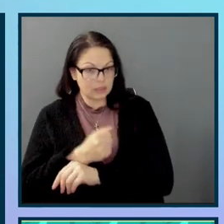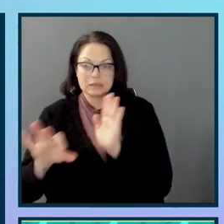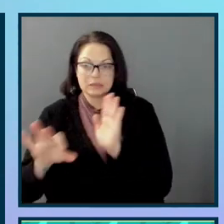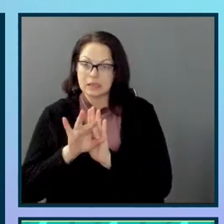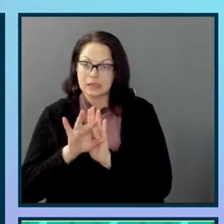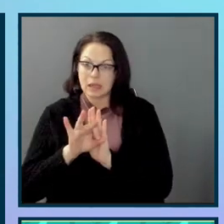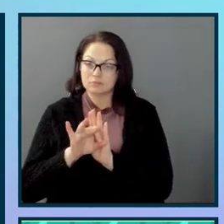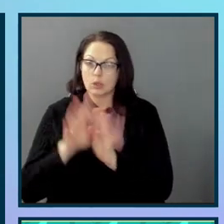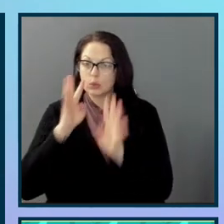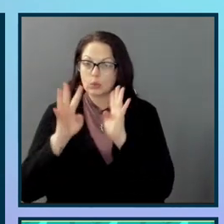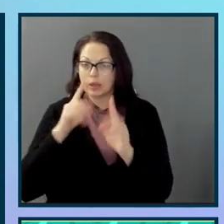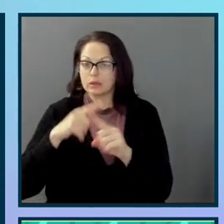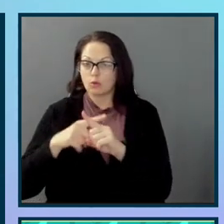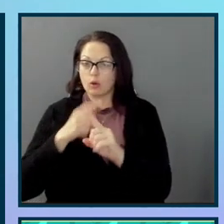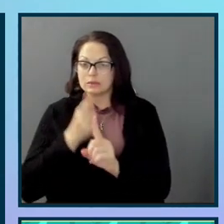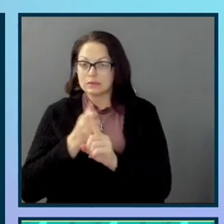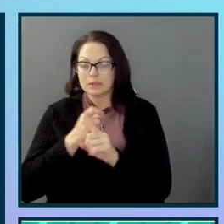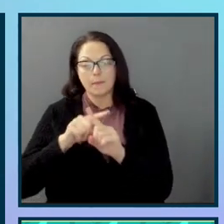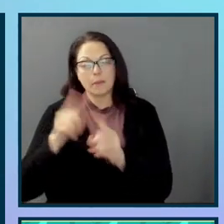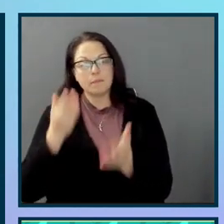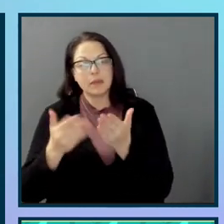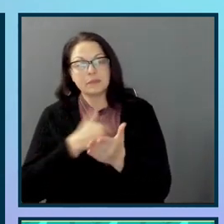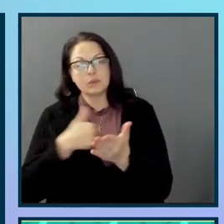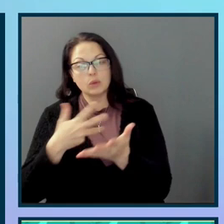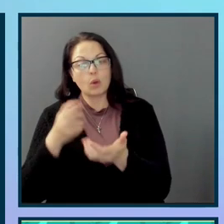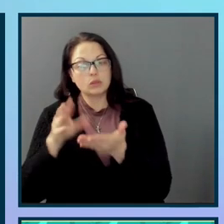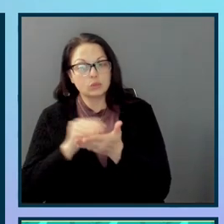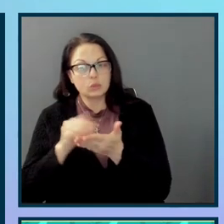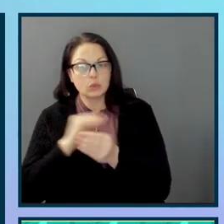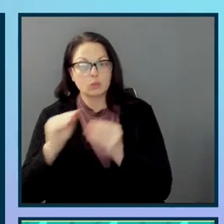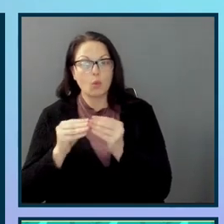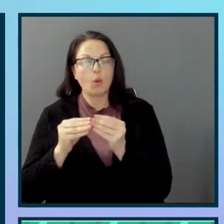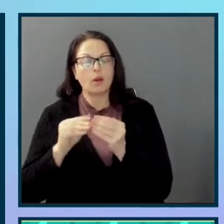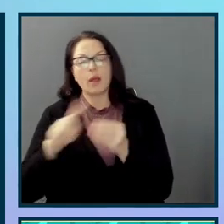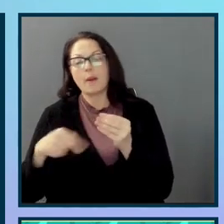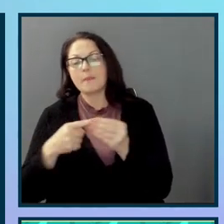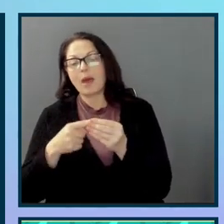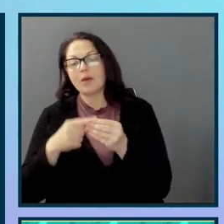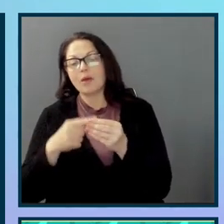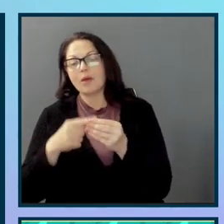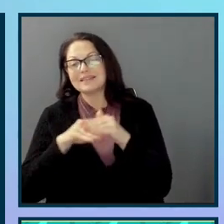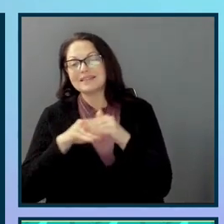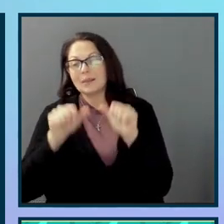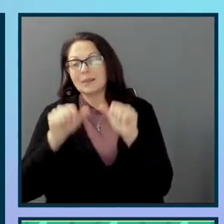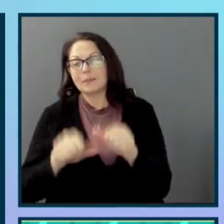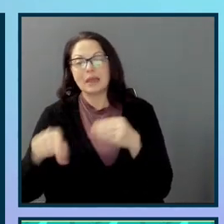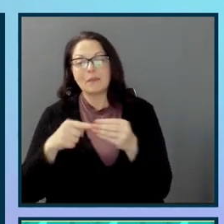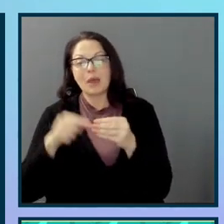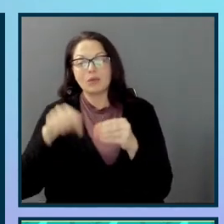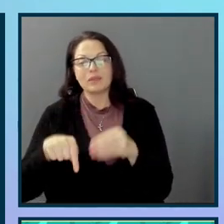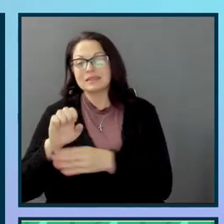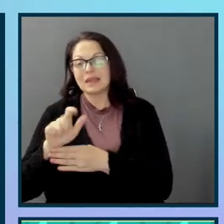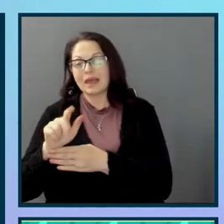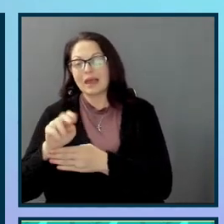itself. But maybe we want to learn a bit more about the accessibility of this element. So we can